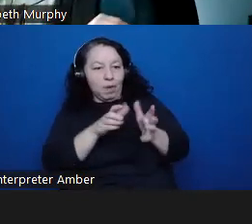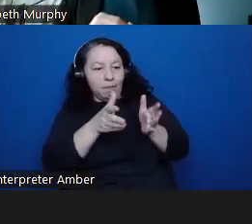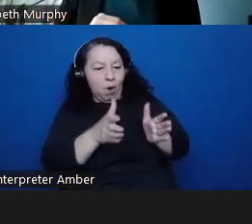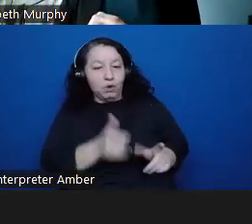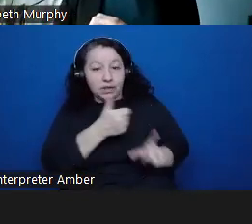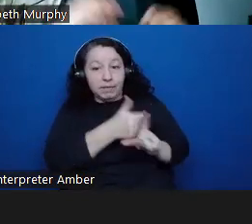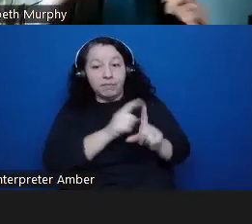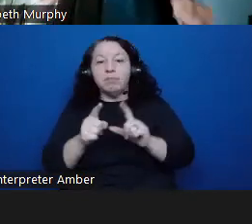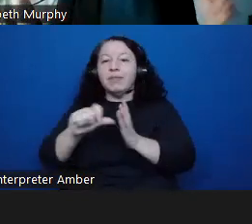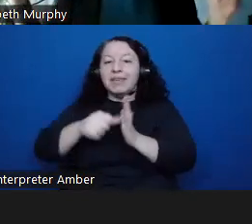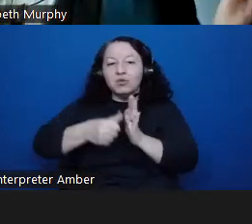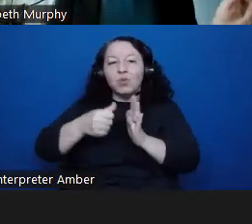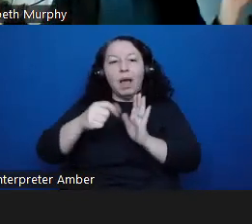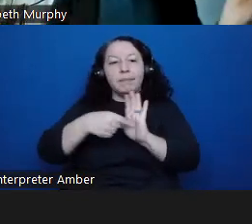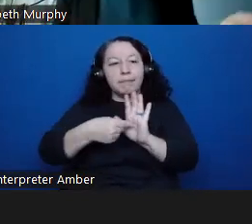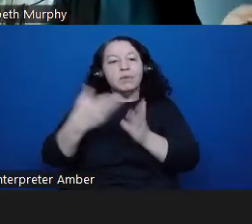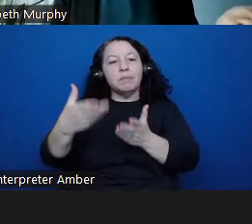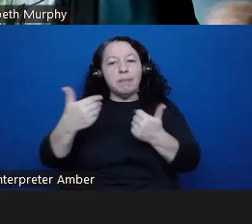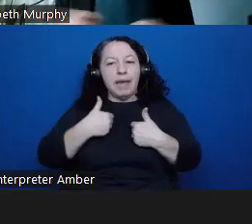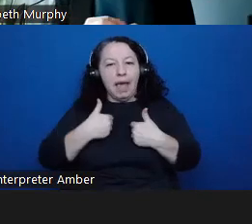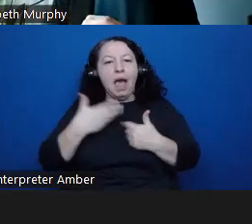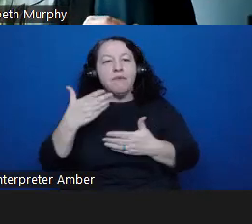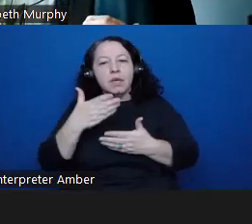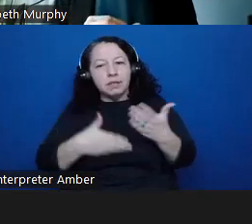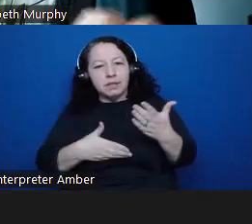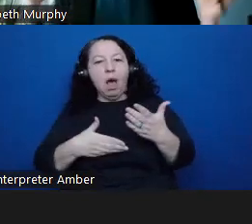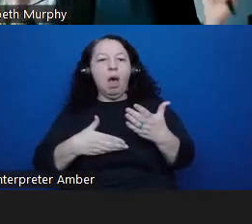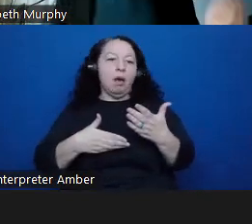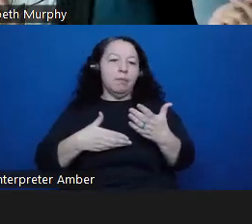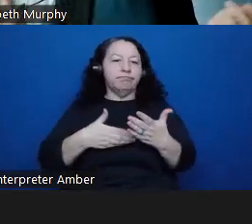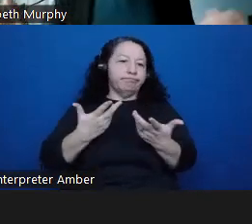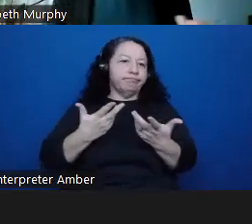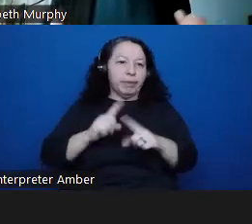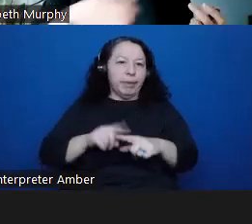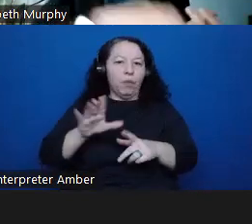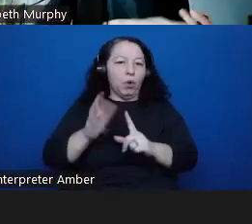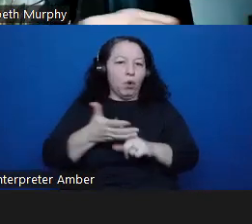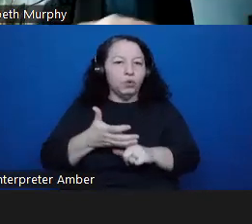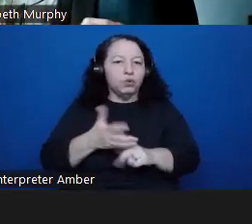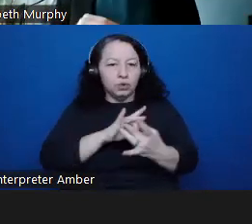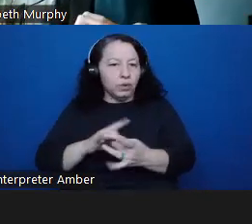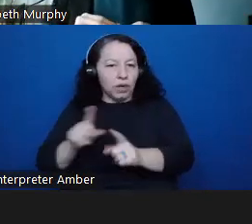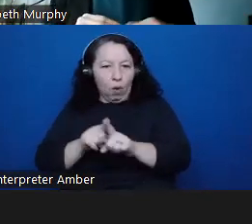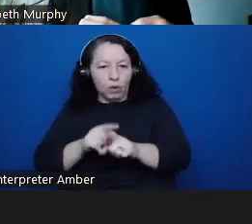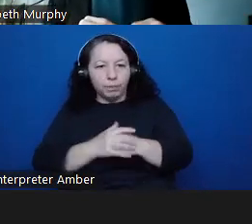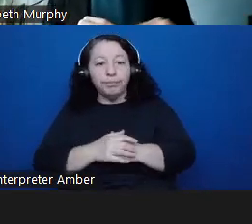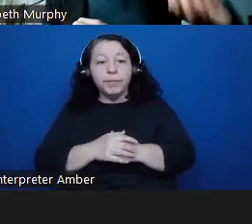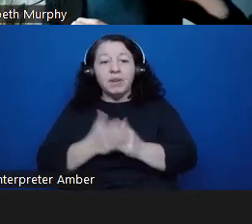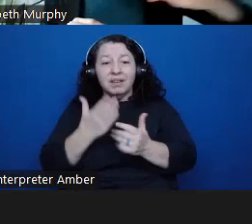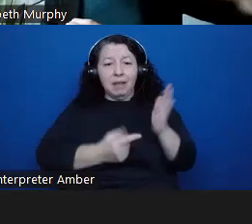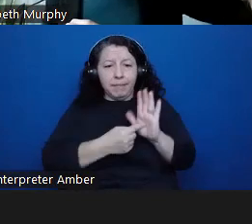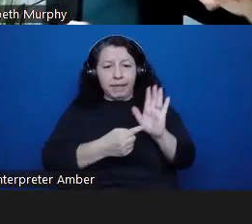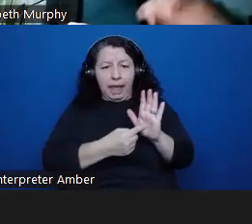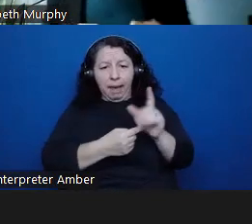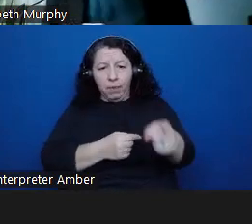symbols may also have apotropaic associations. So here are some examples at Demirci on the Black